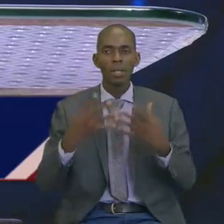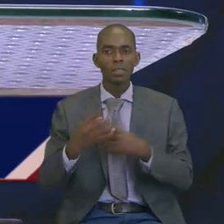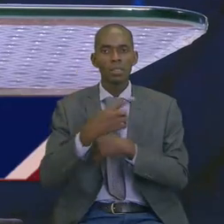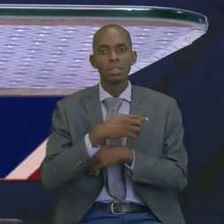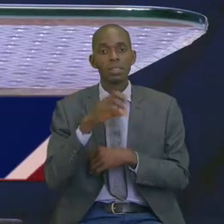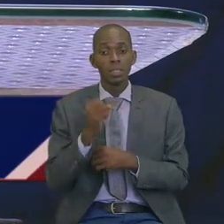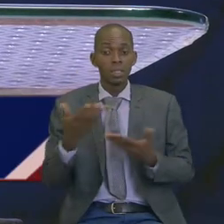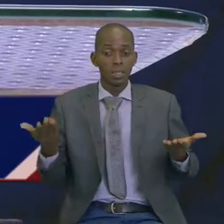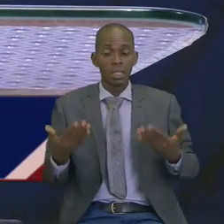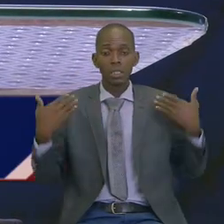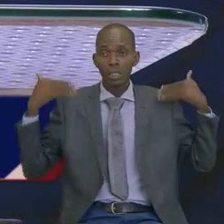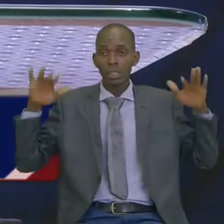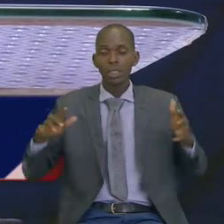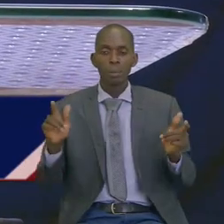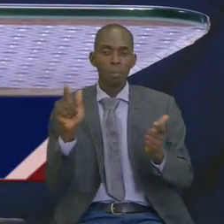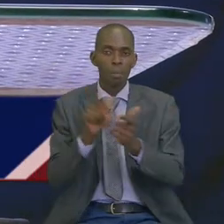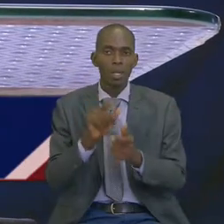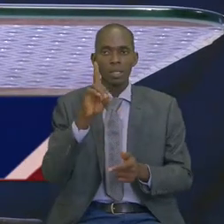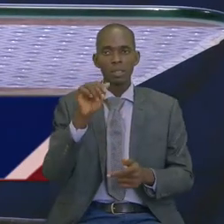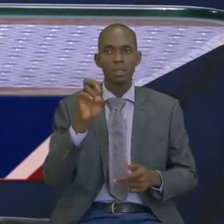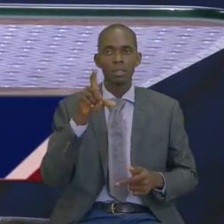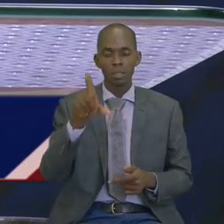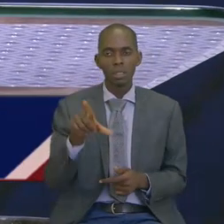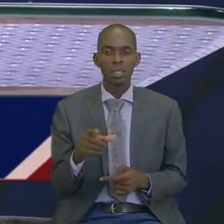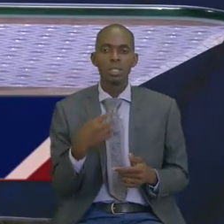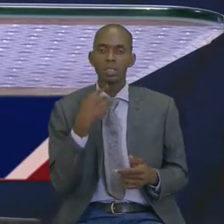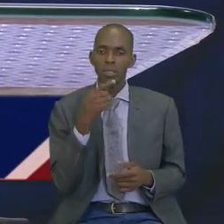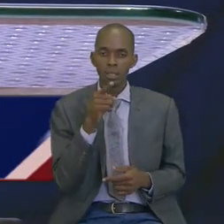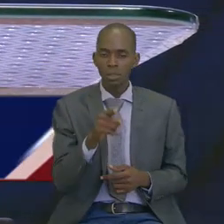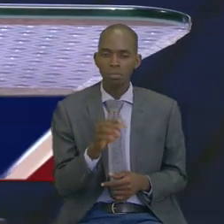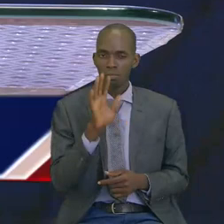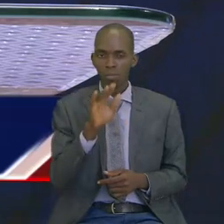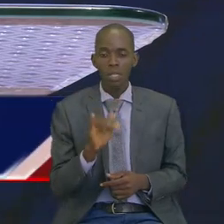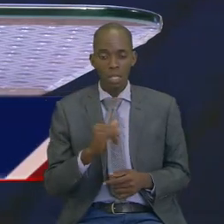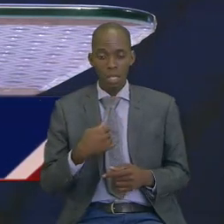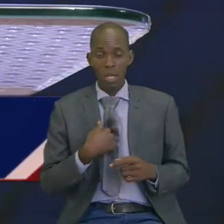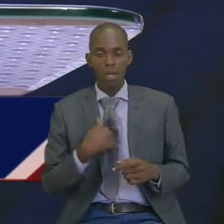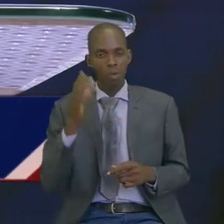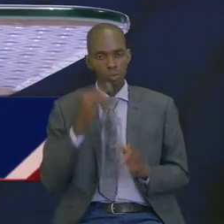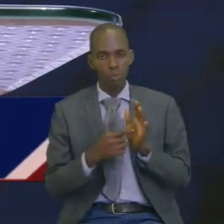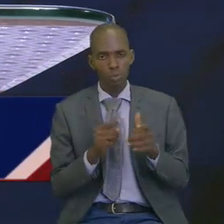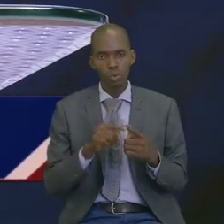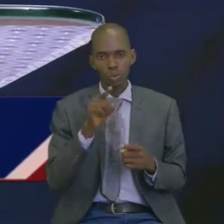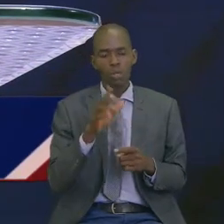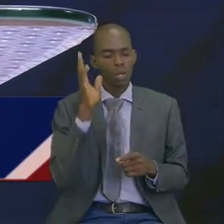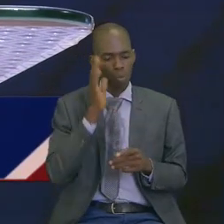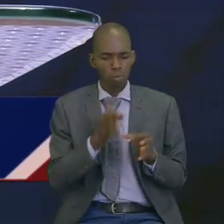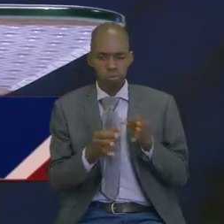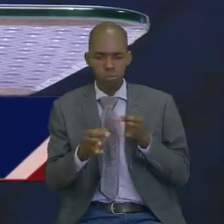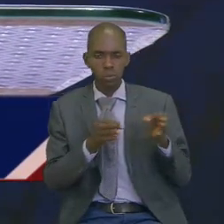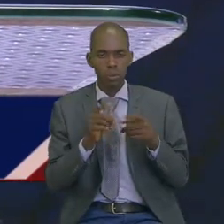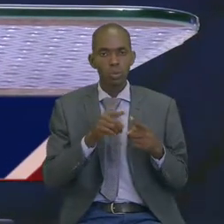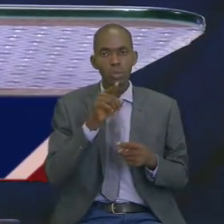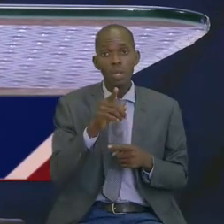angel came to Daniel on another occasion and he said, I'm going to show to you, I'm going to reveal to you, I'm going to expound to you